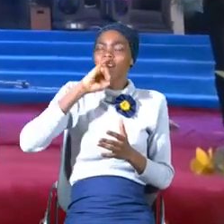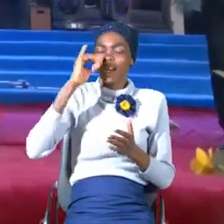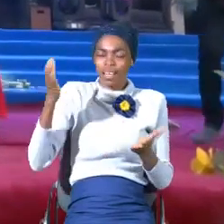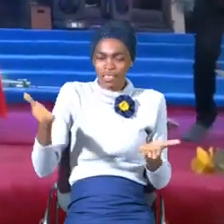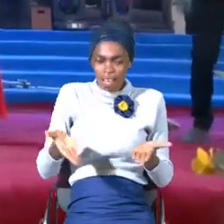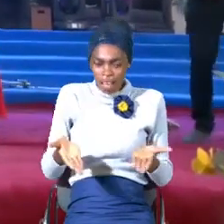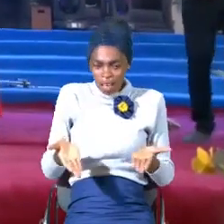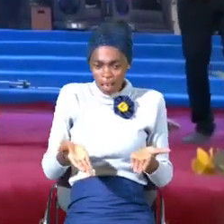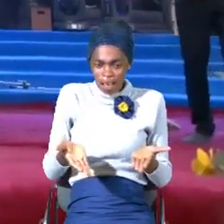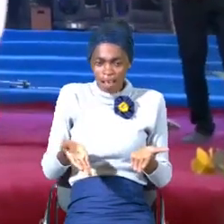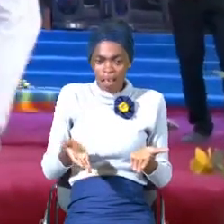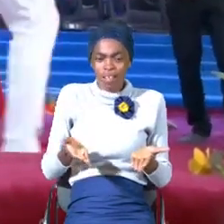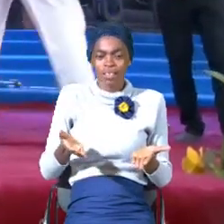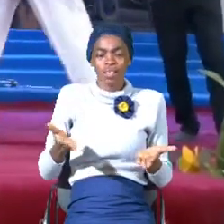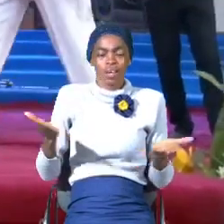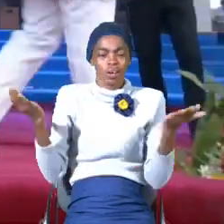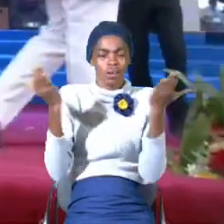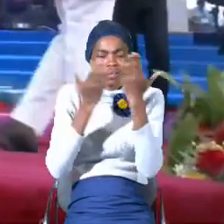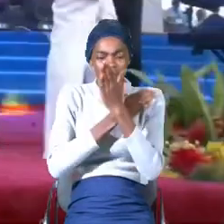Imaledo.